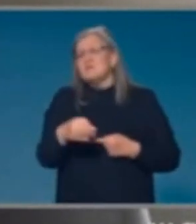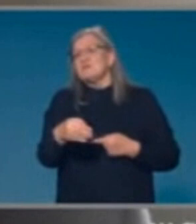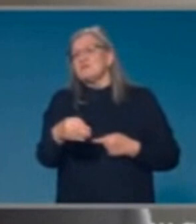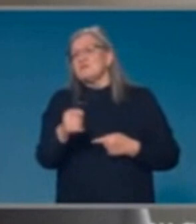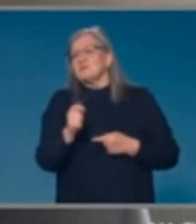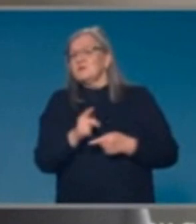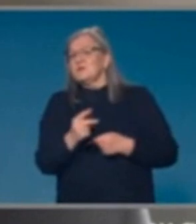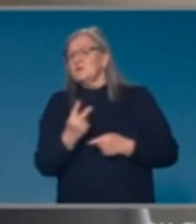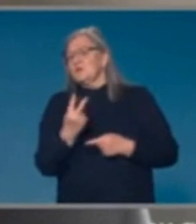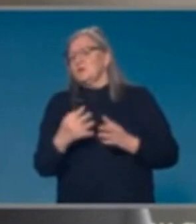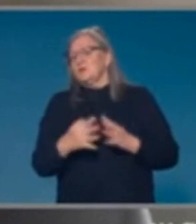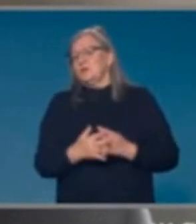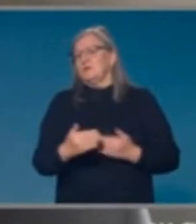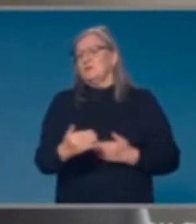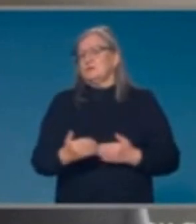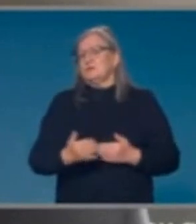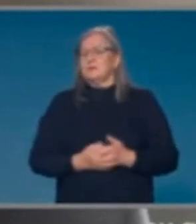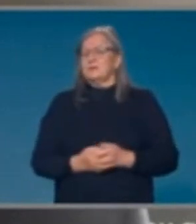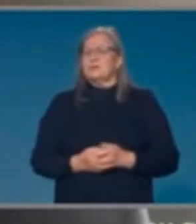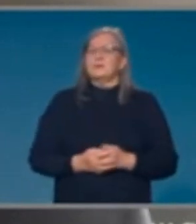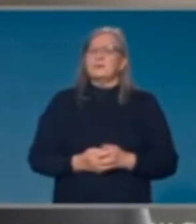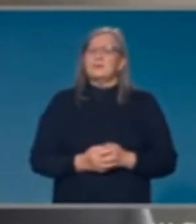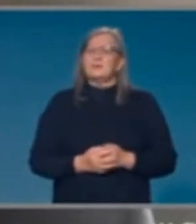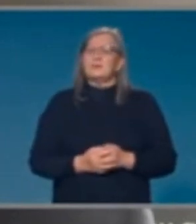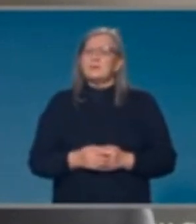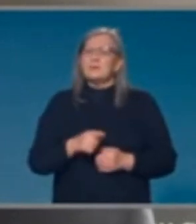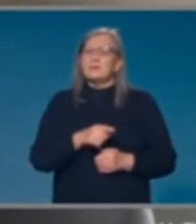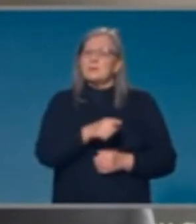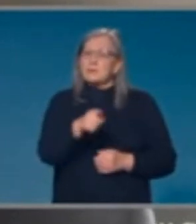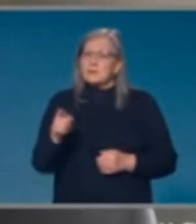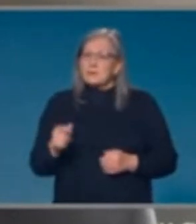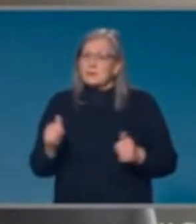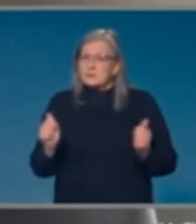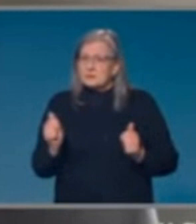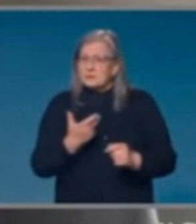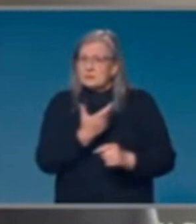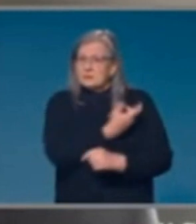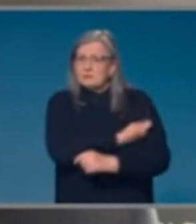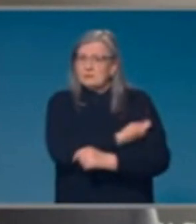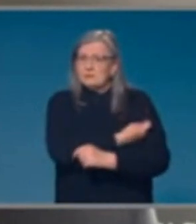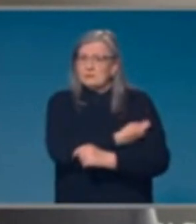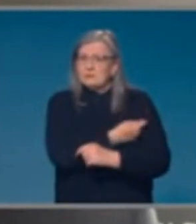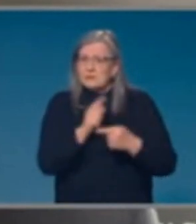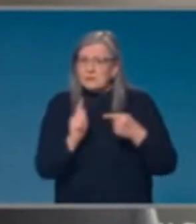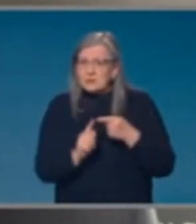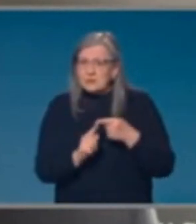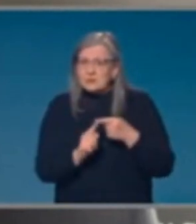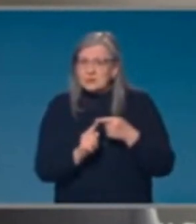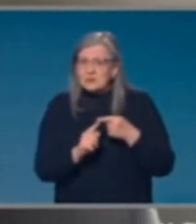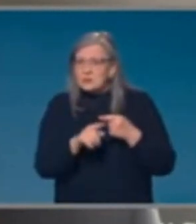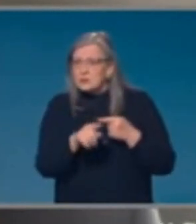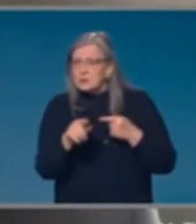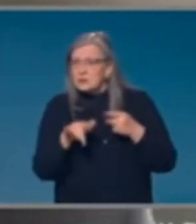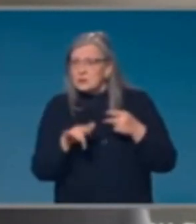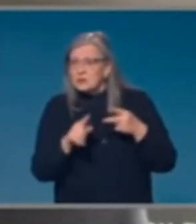weeks. And if you have been vaccinated and you are due for your second dose, please don't